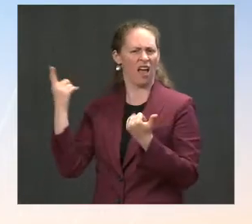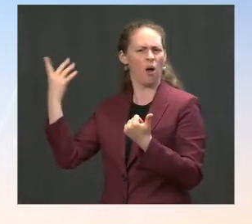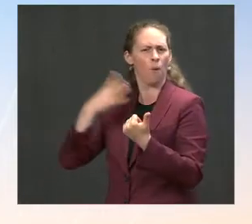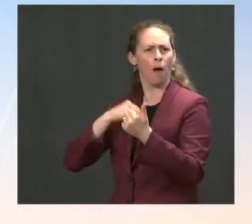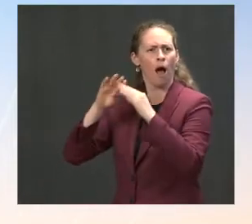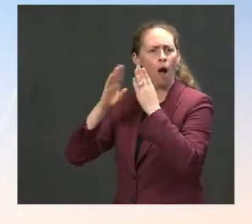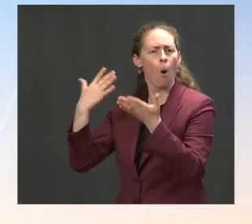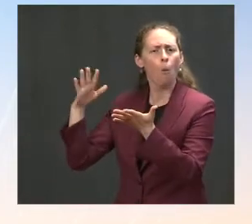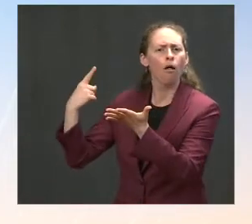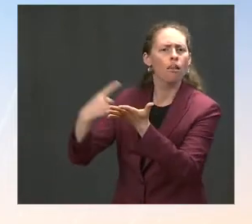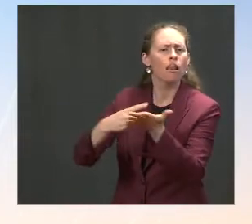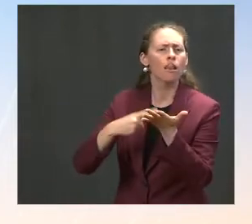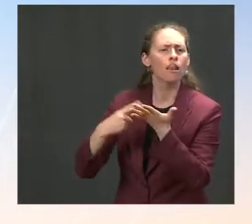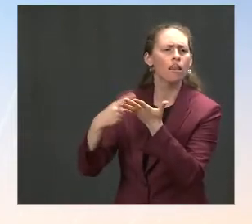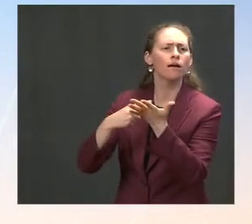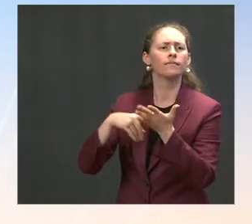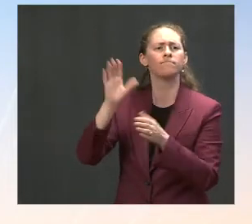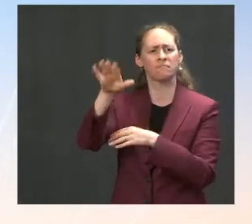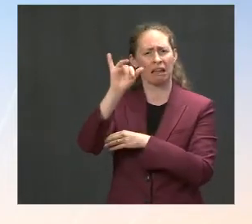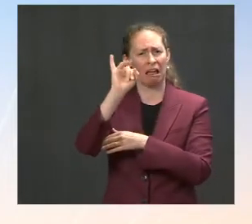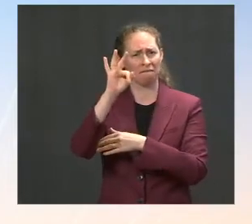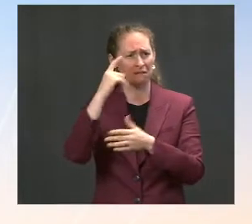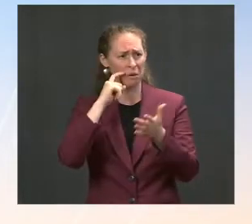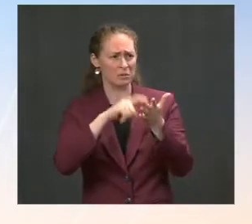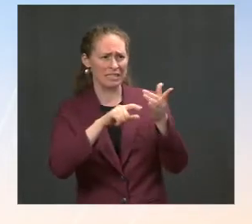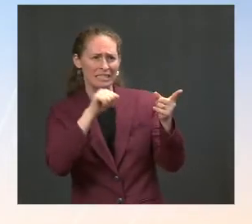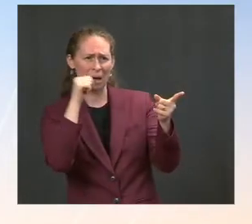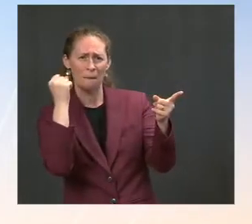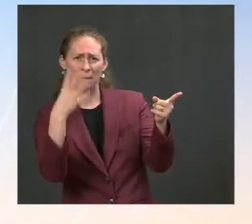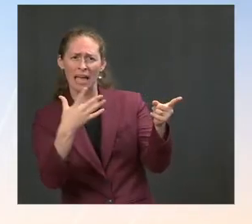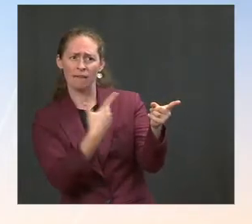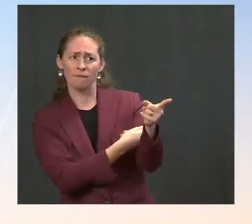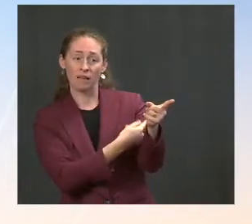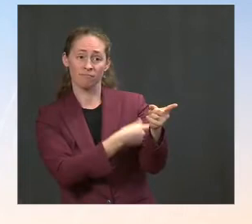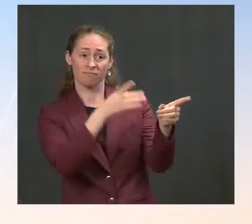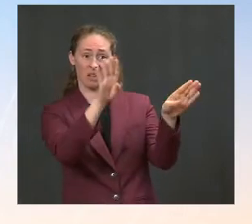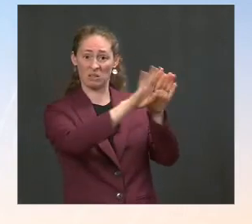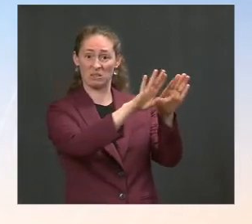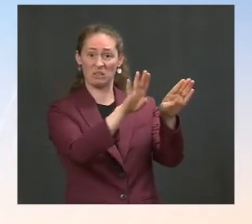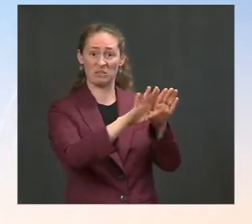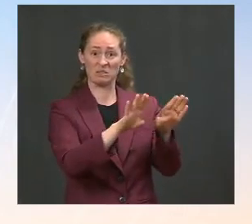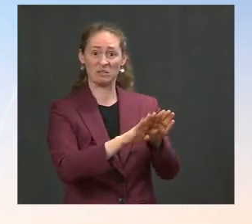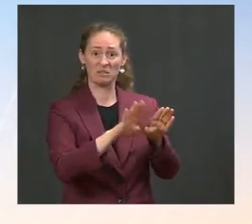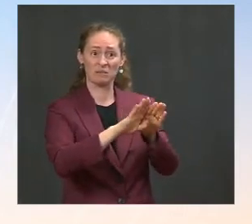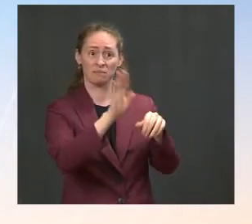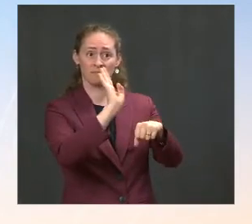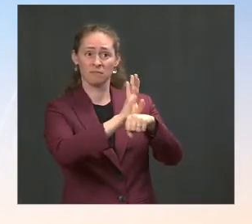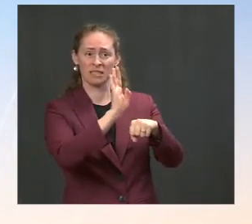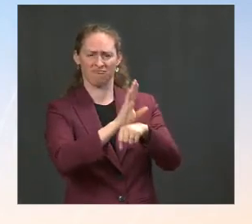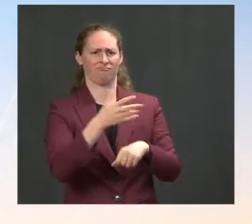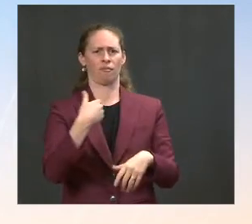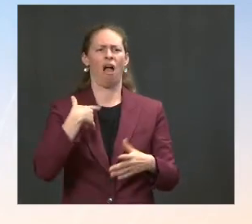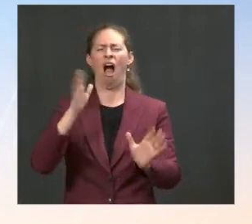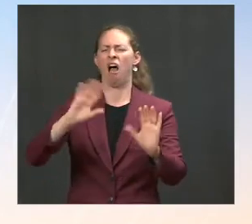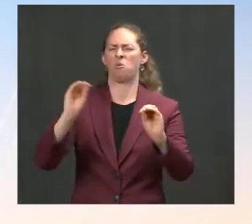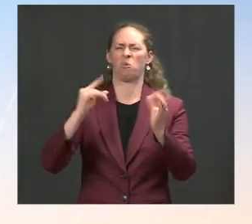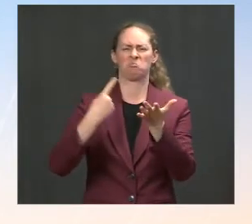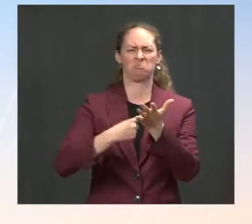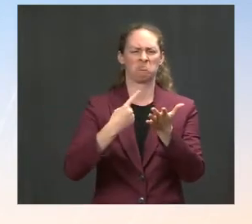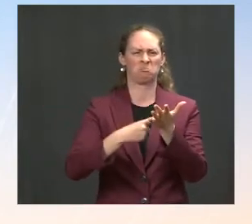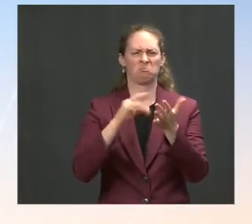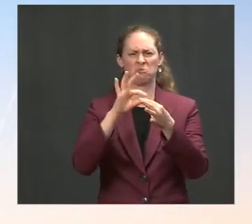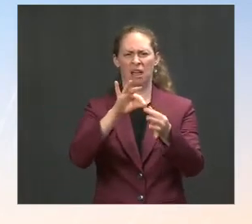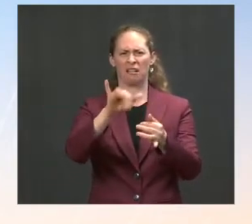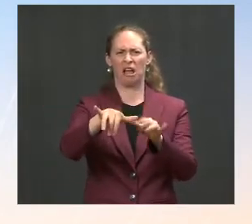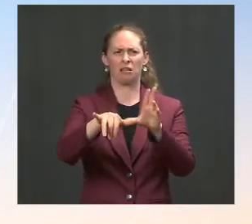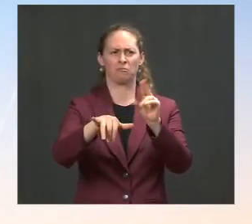in places that have very low vaccination rates? No, there has not been, no. Okay. And then on crime generally. Can